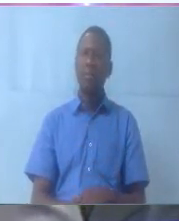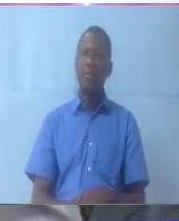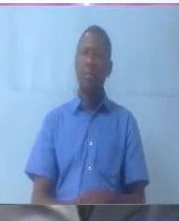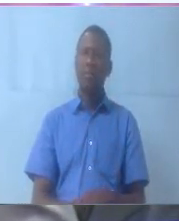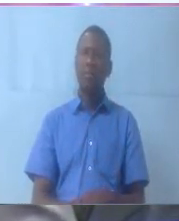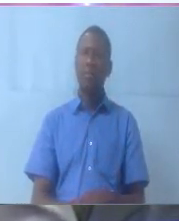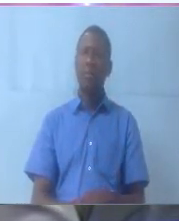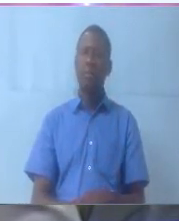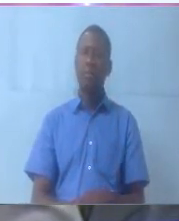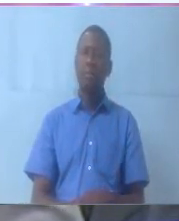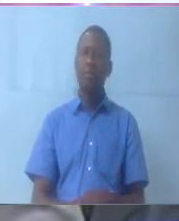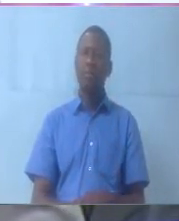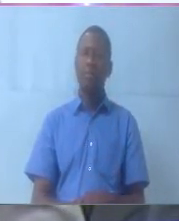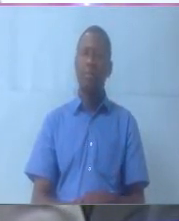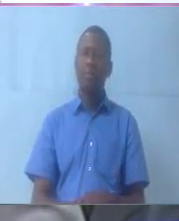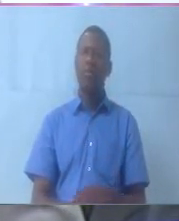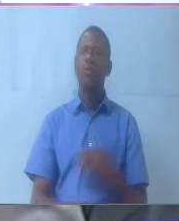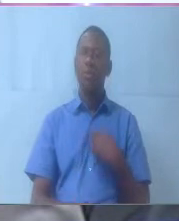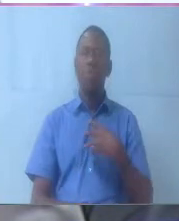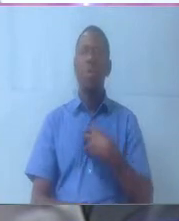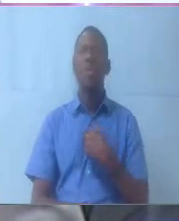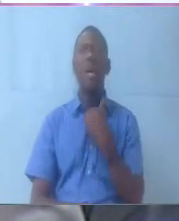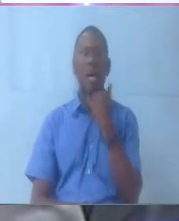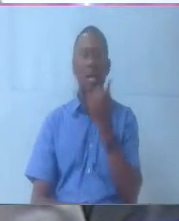unconditional release of